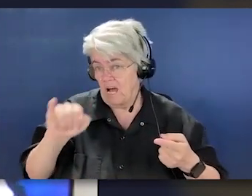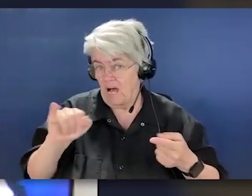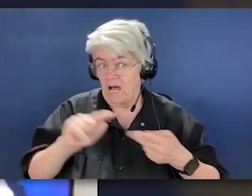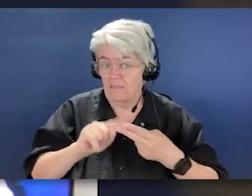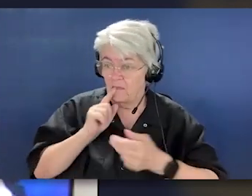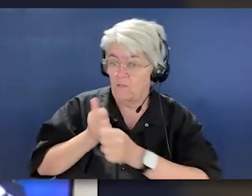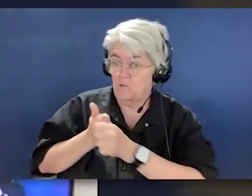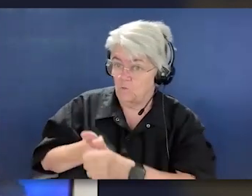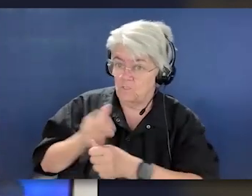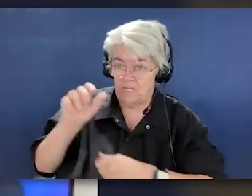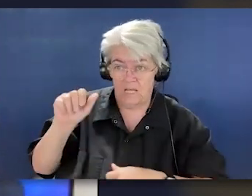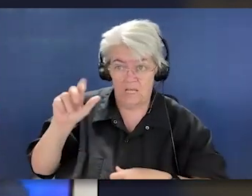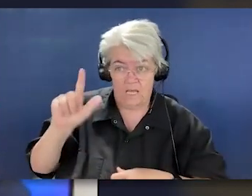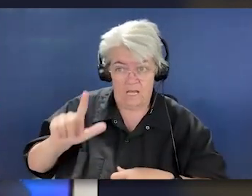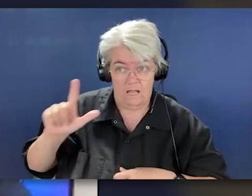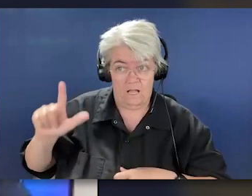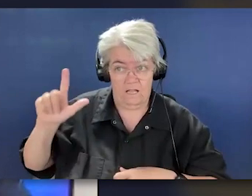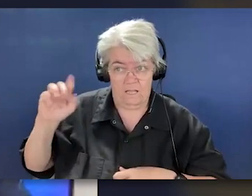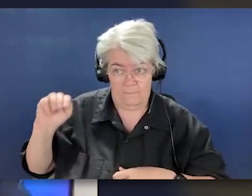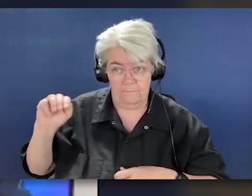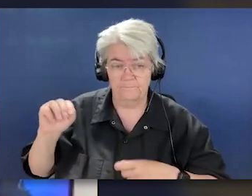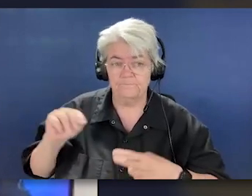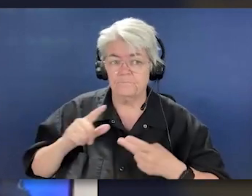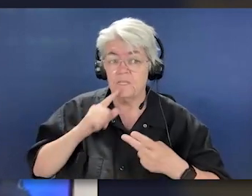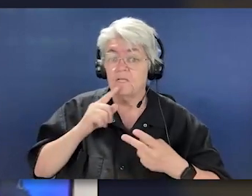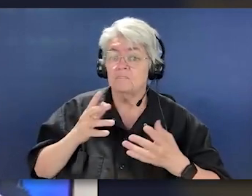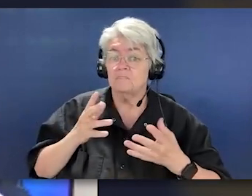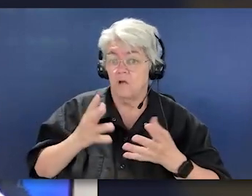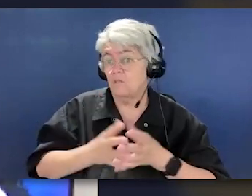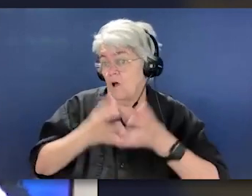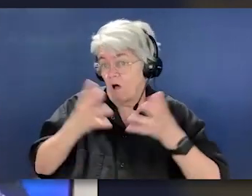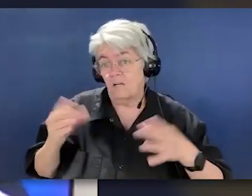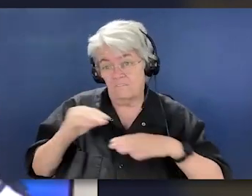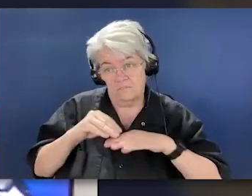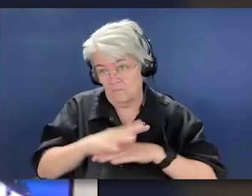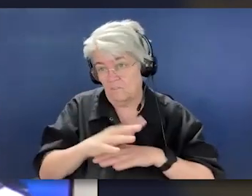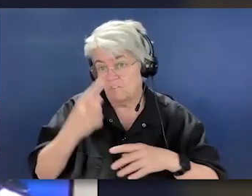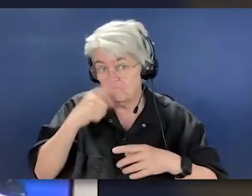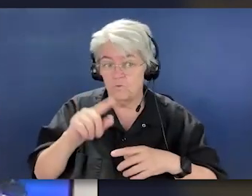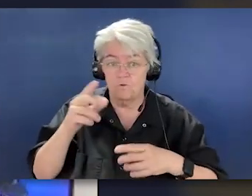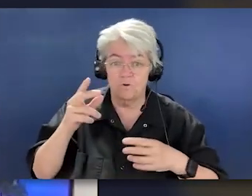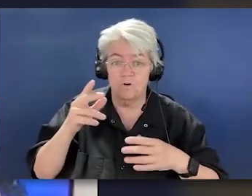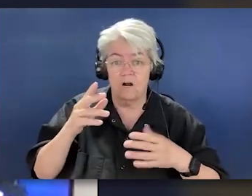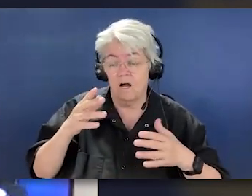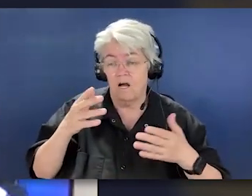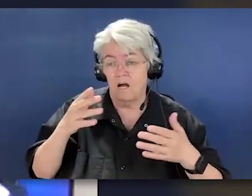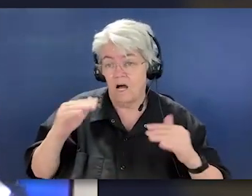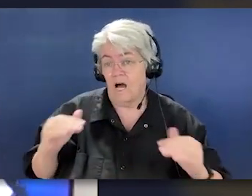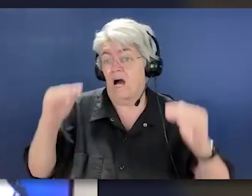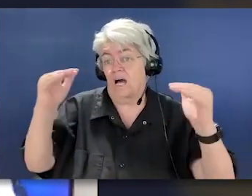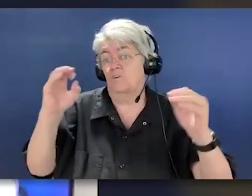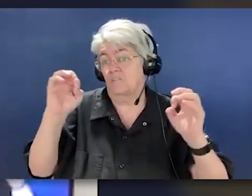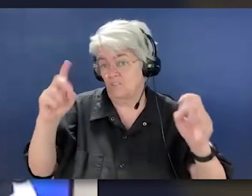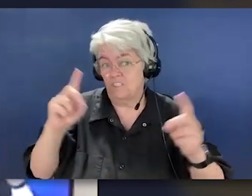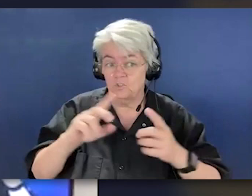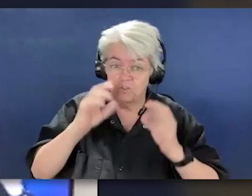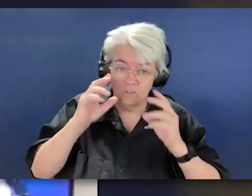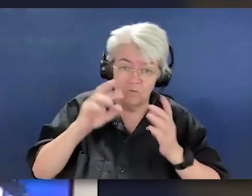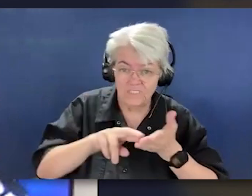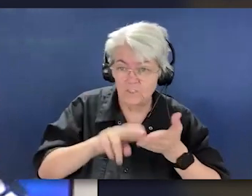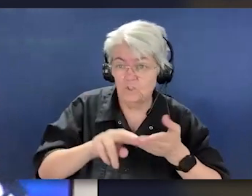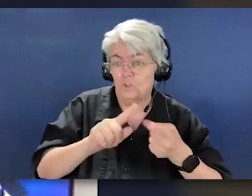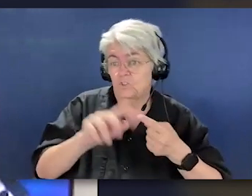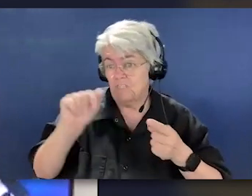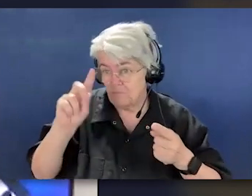have implications for a broad range of activities in higher ed, research, administration, and of course, learning and teaching.